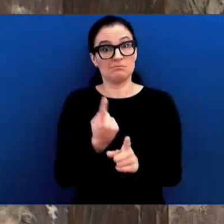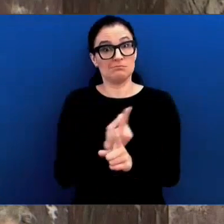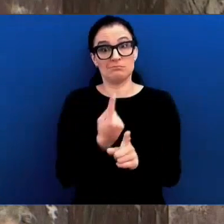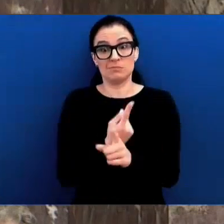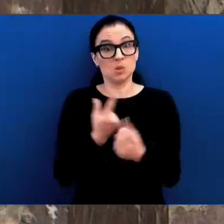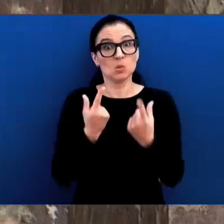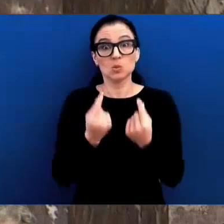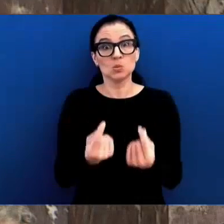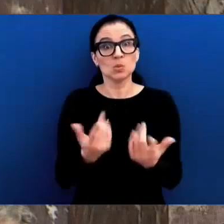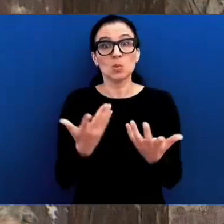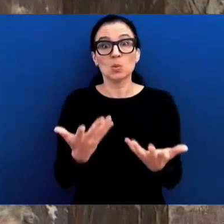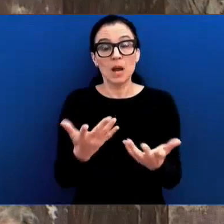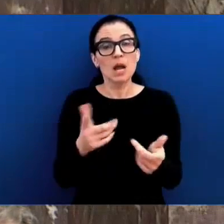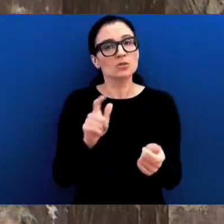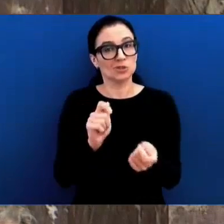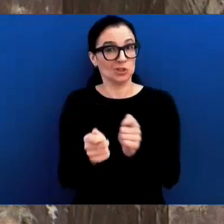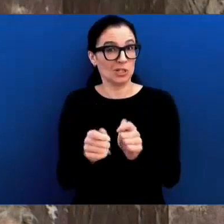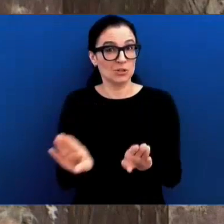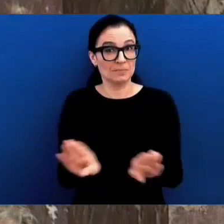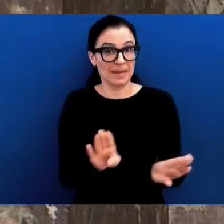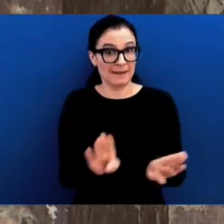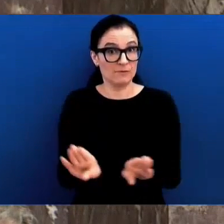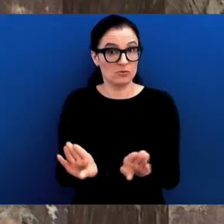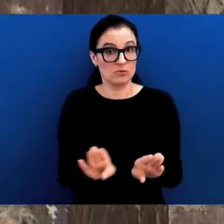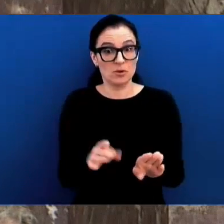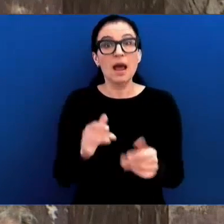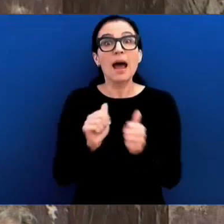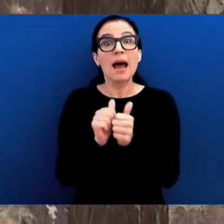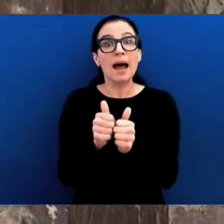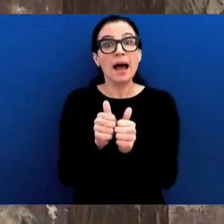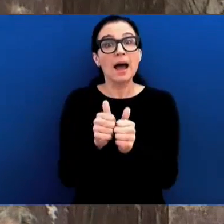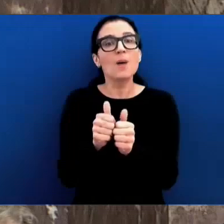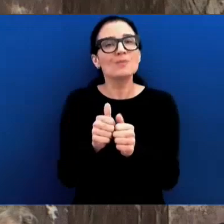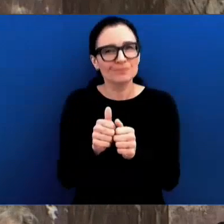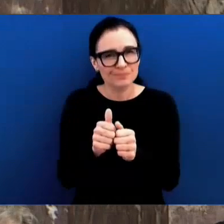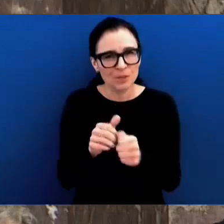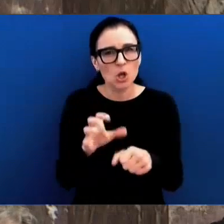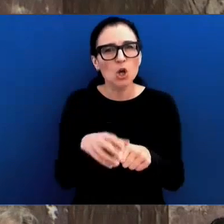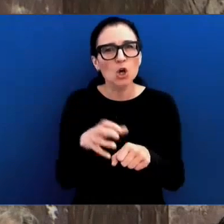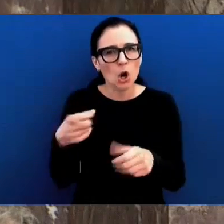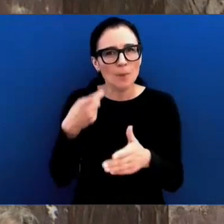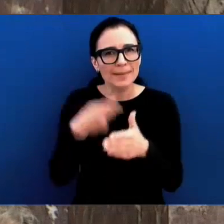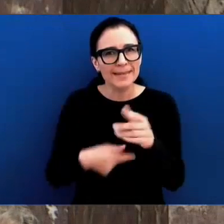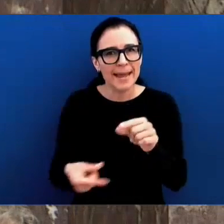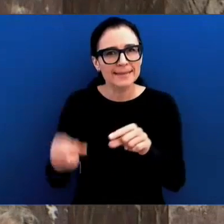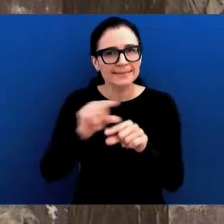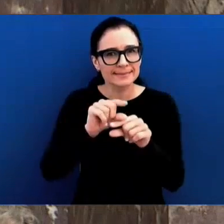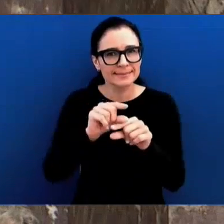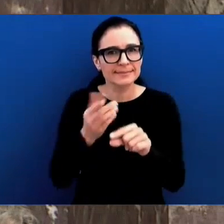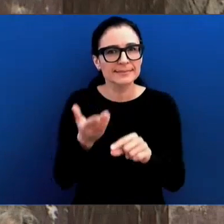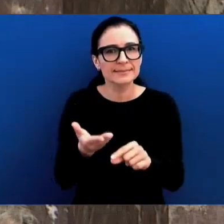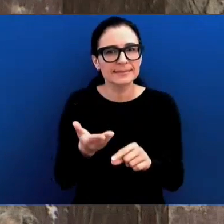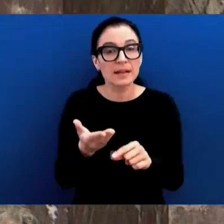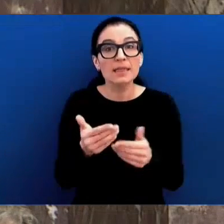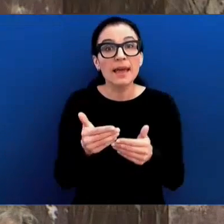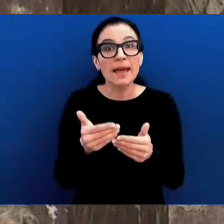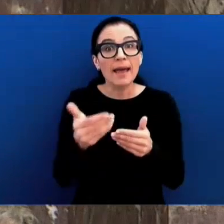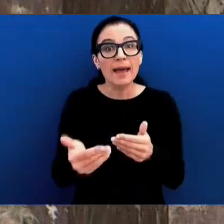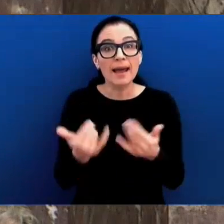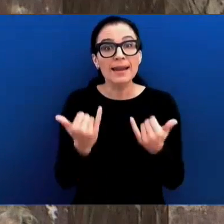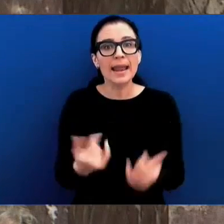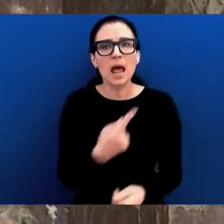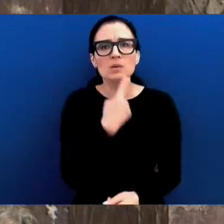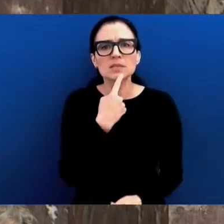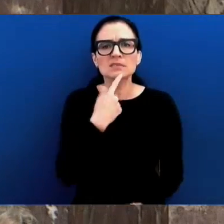the Opposition may say, well, you know what, that was a long time ago, Honourable Speaker. Just last year,